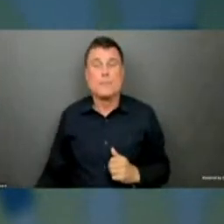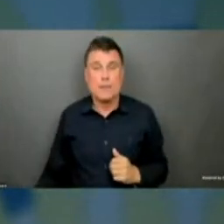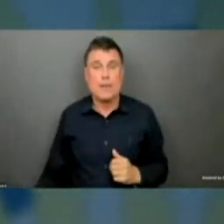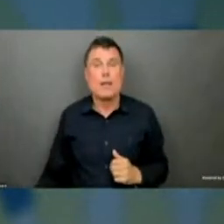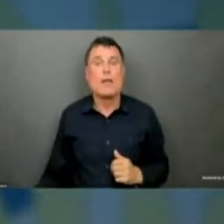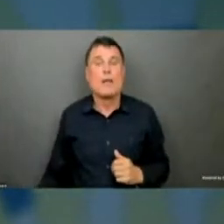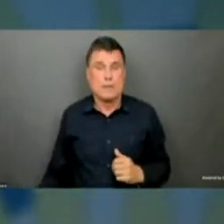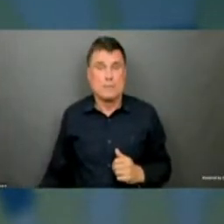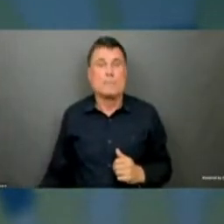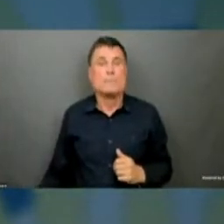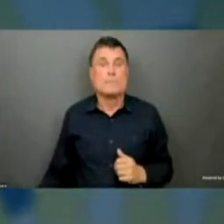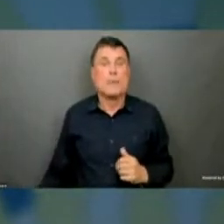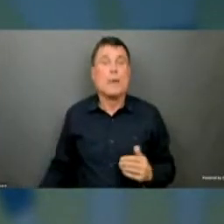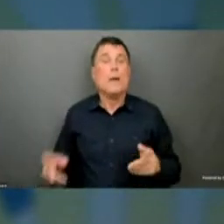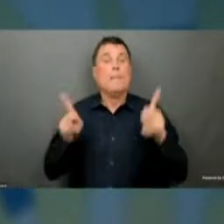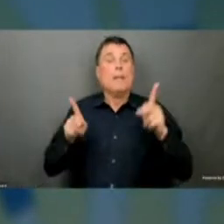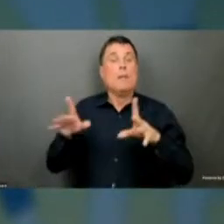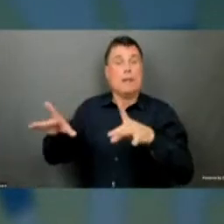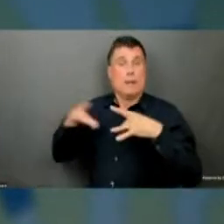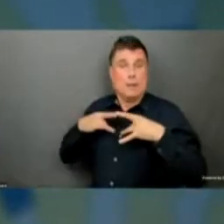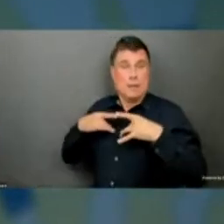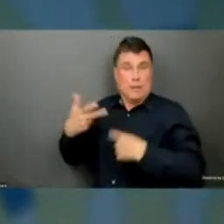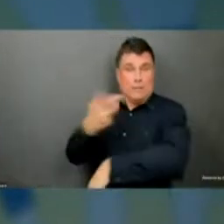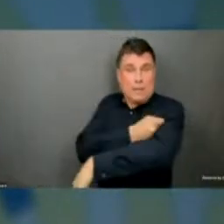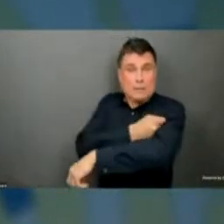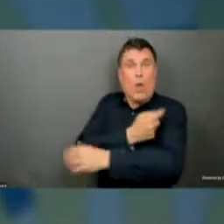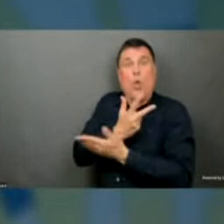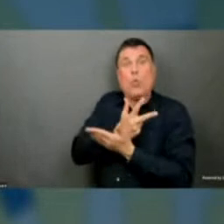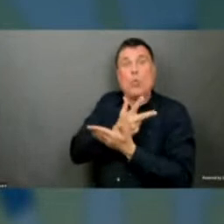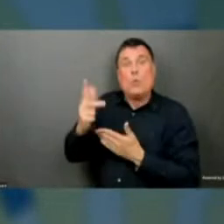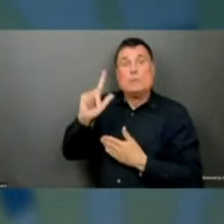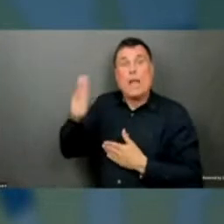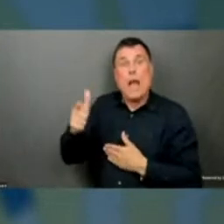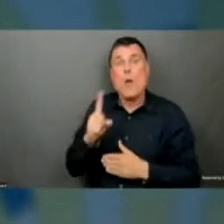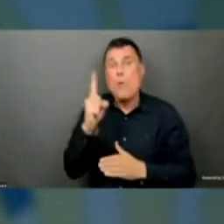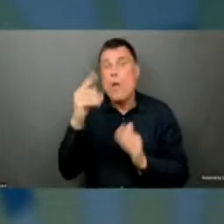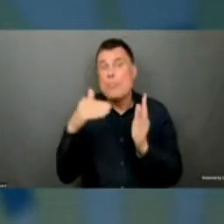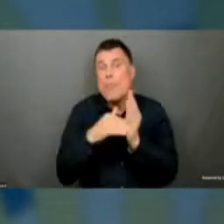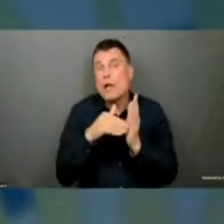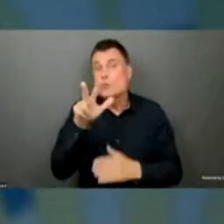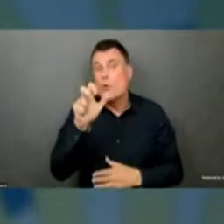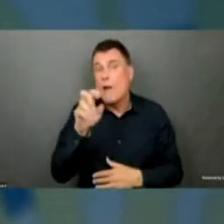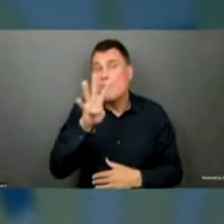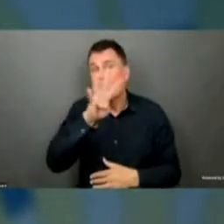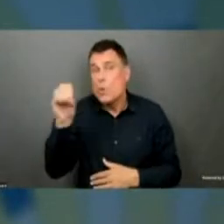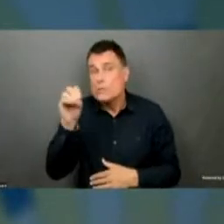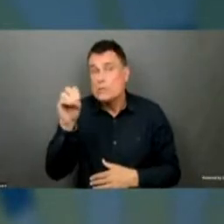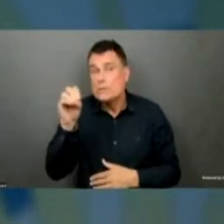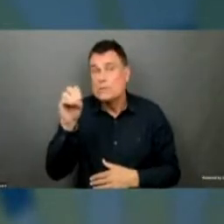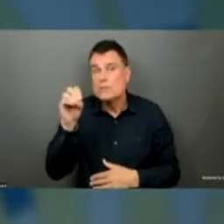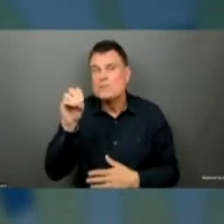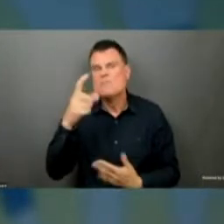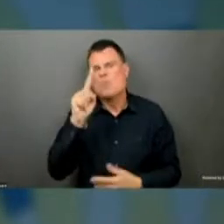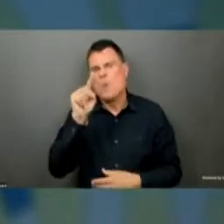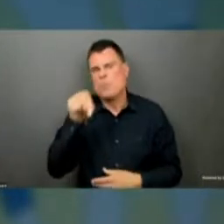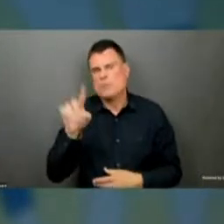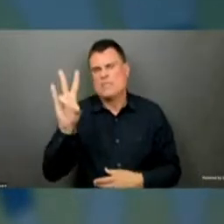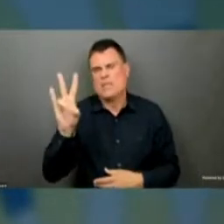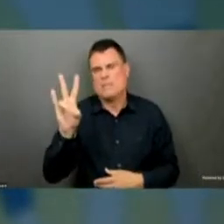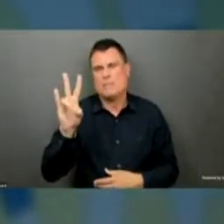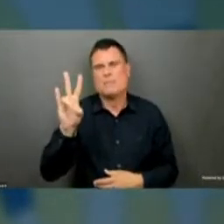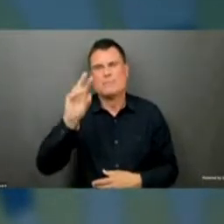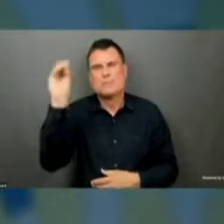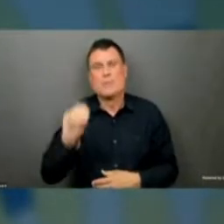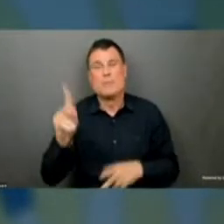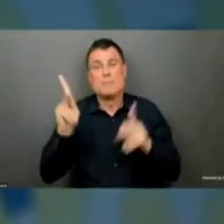1,300 people who have been affected. That's about 1.7% of the cases. And there's about 120 people who